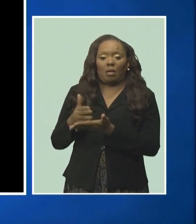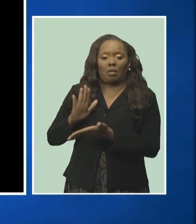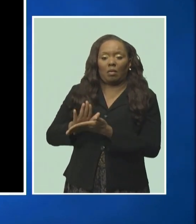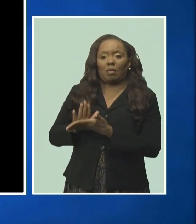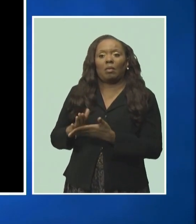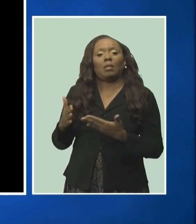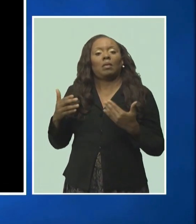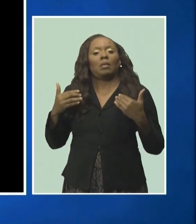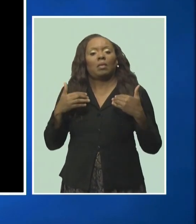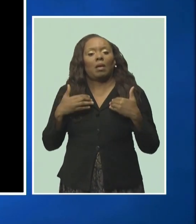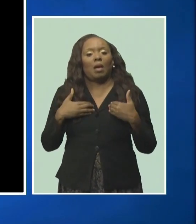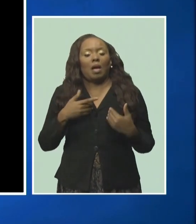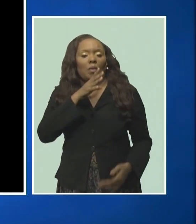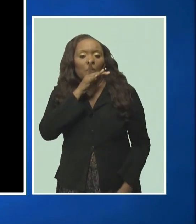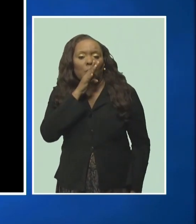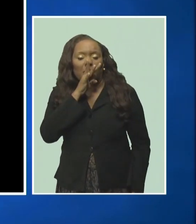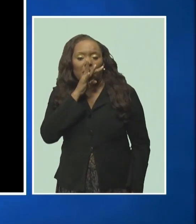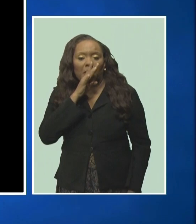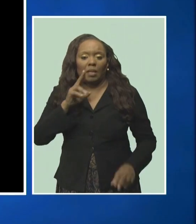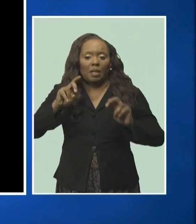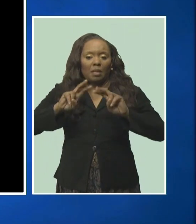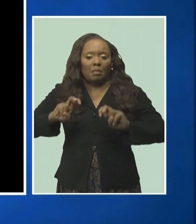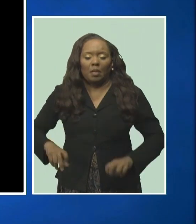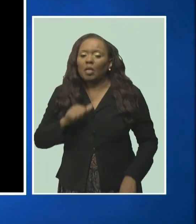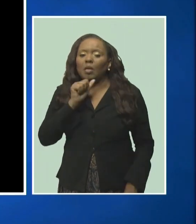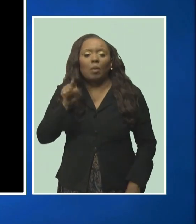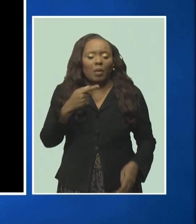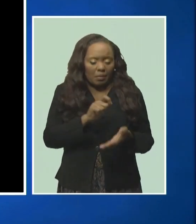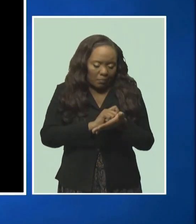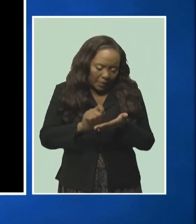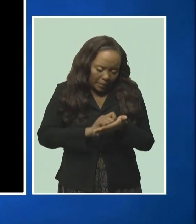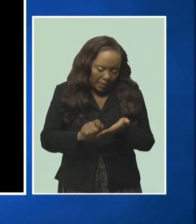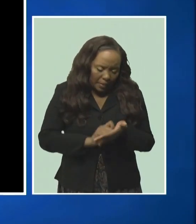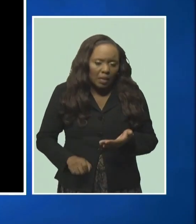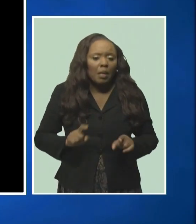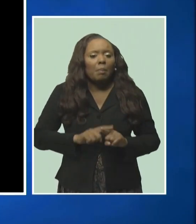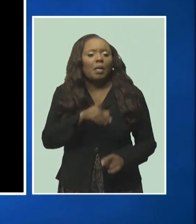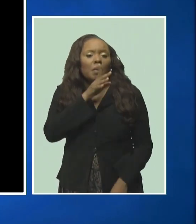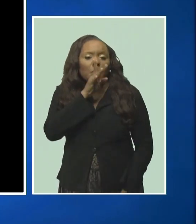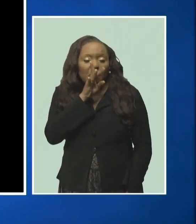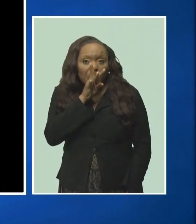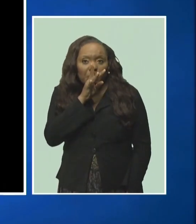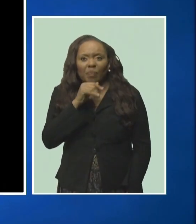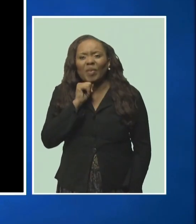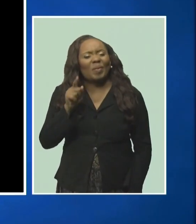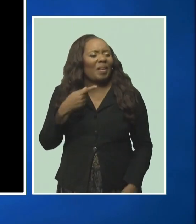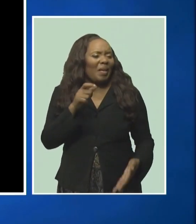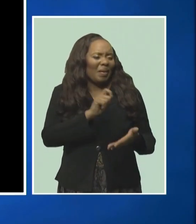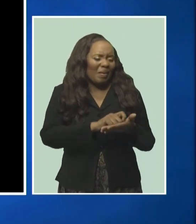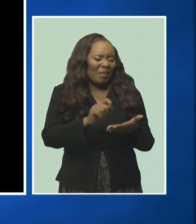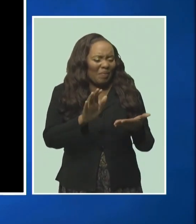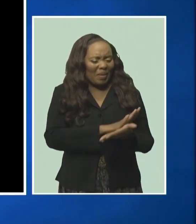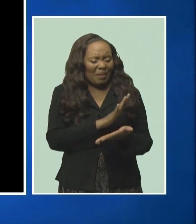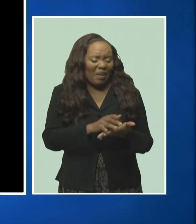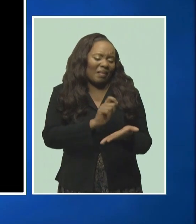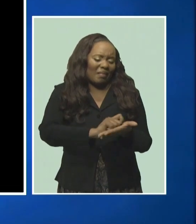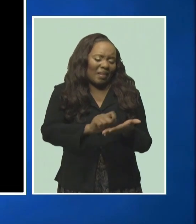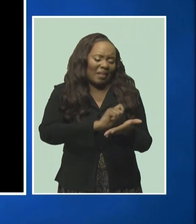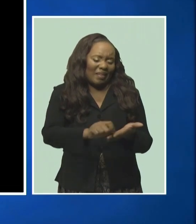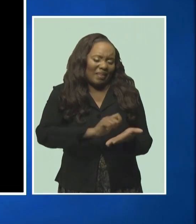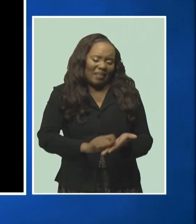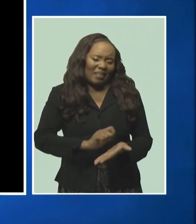fear after death. I have found that the secret to overcome speaking in